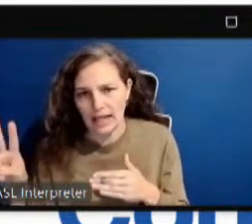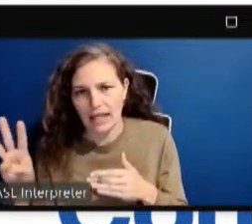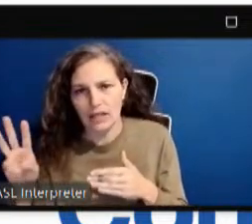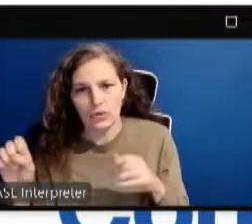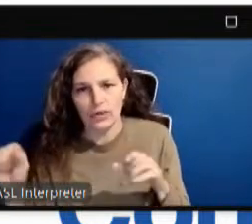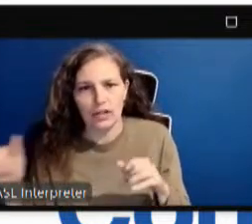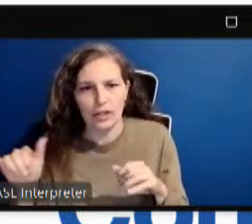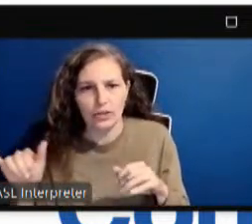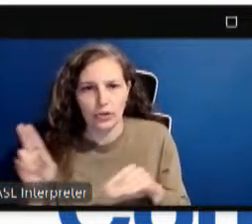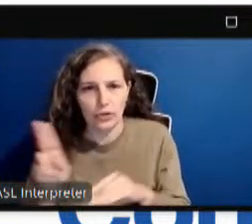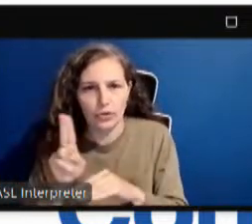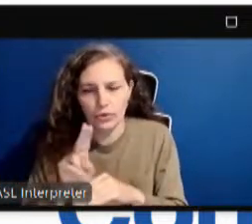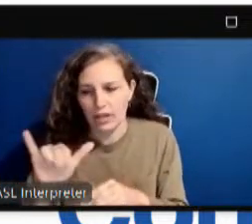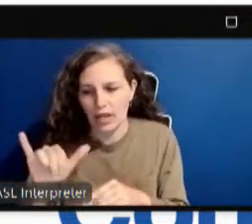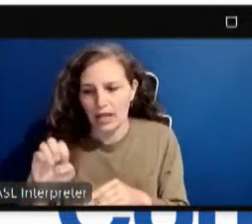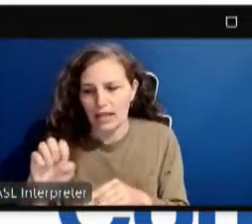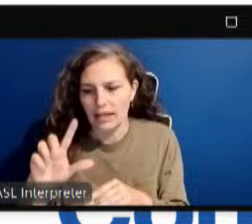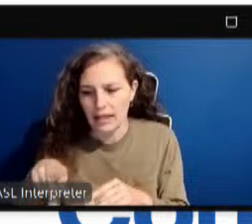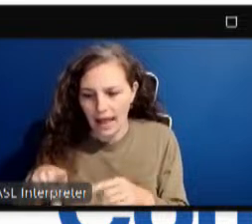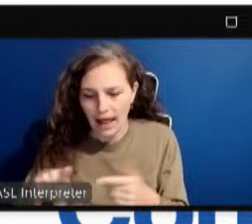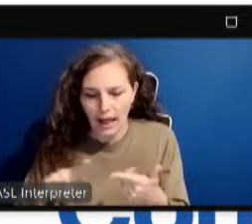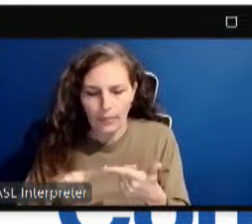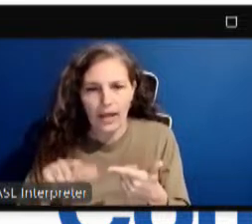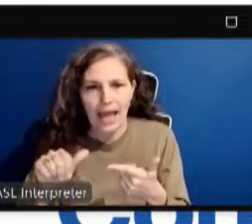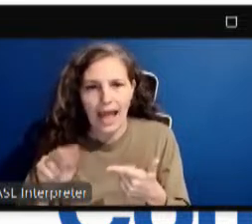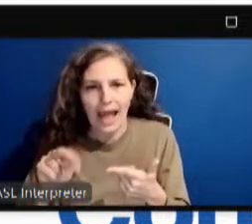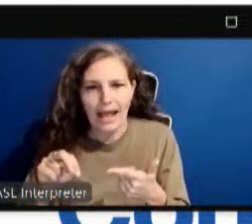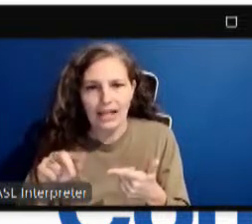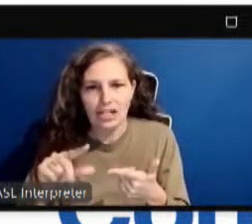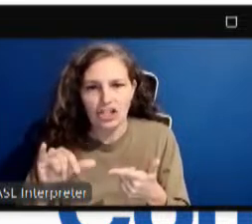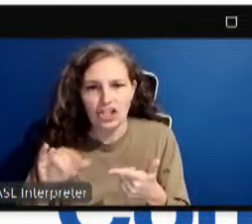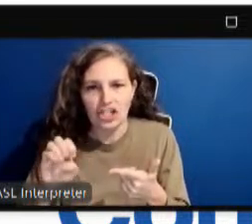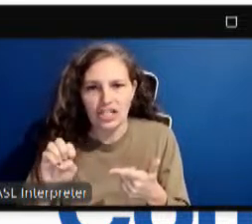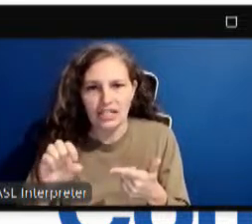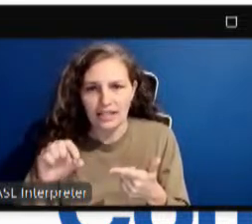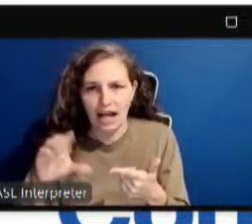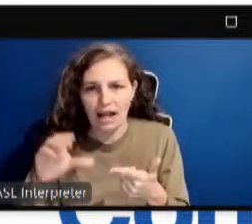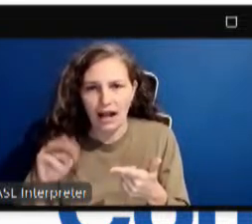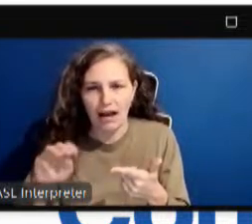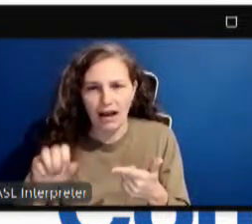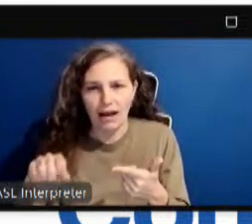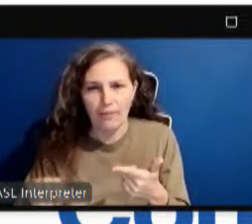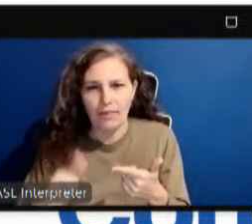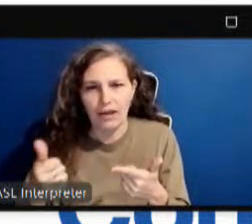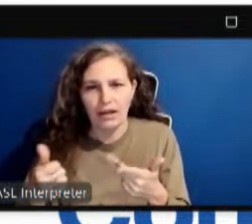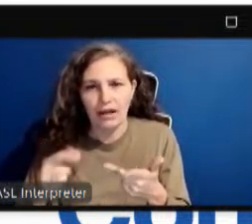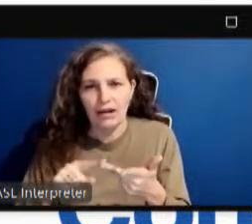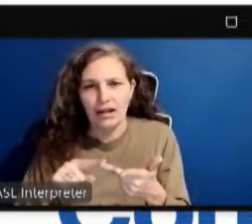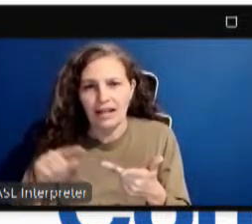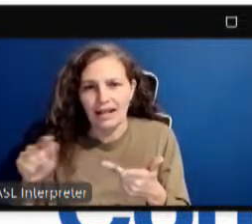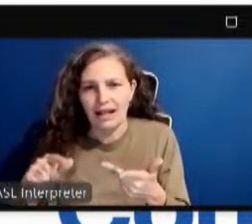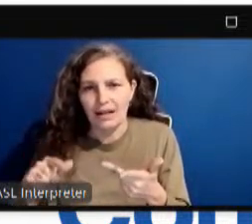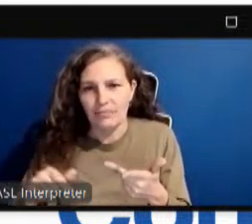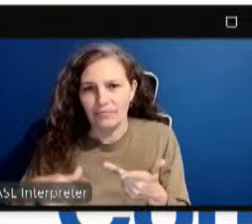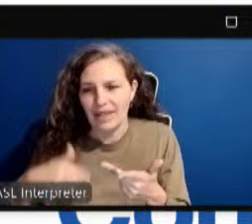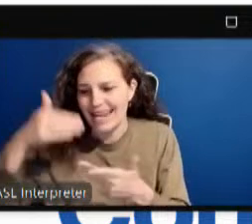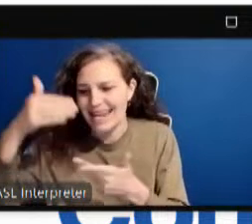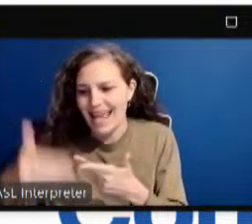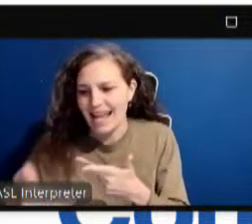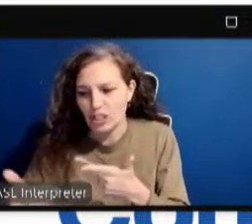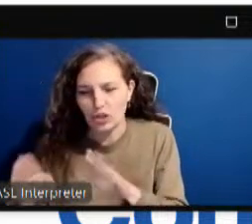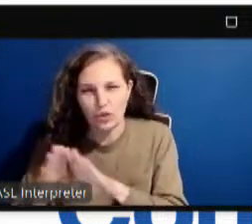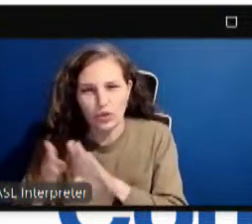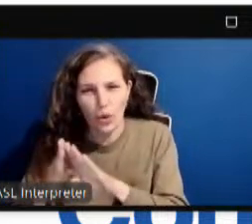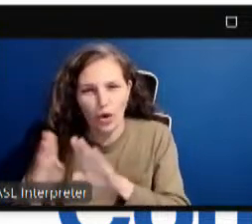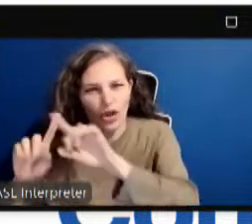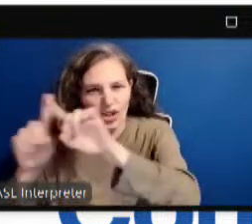So Yelp is a good source. There's Angie.com, or things like Nextdoor. So you could use those to see if there's any kind of